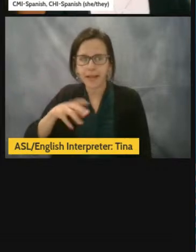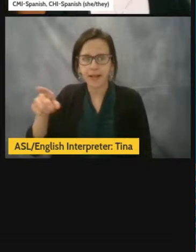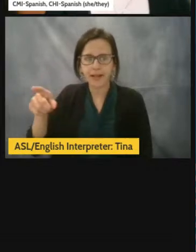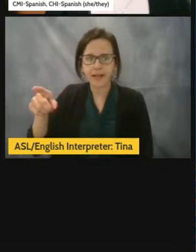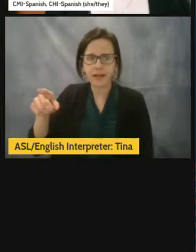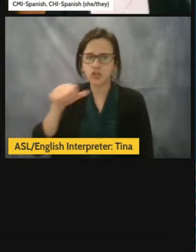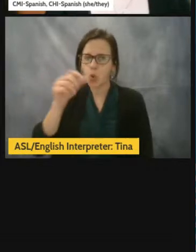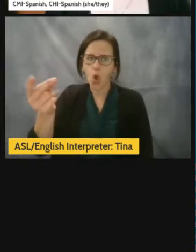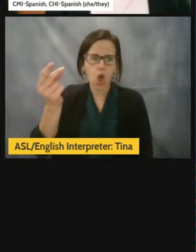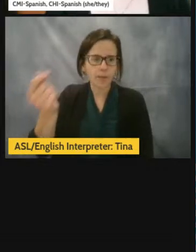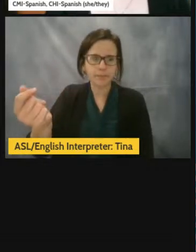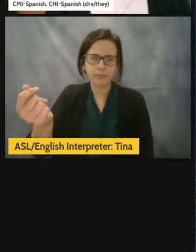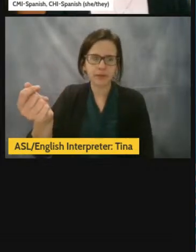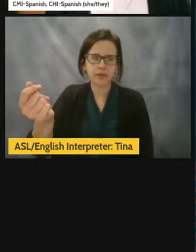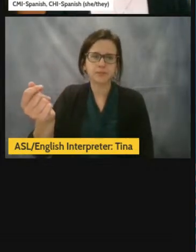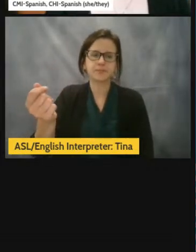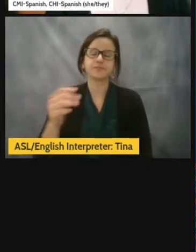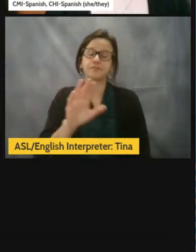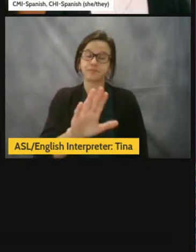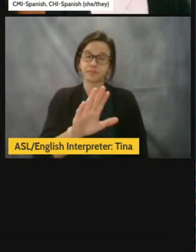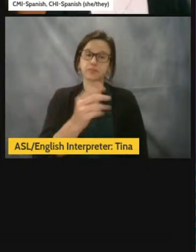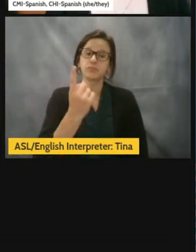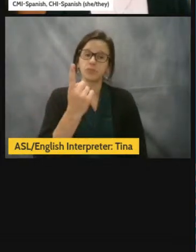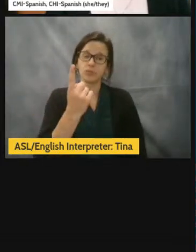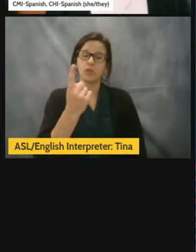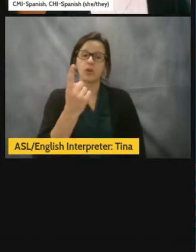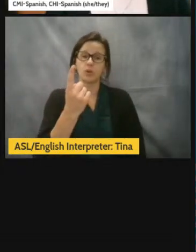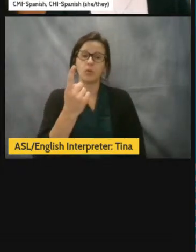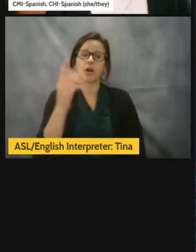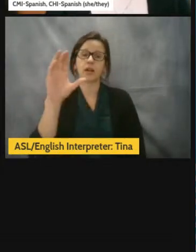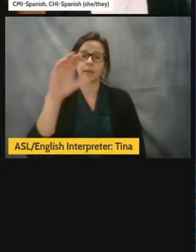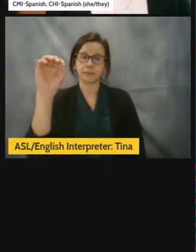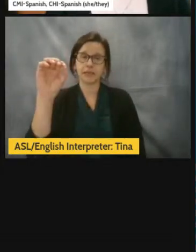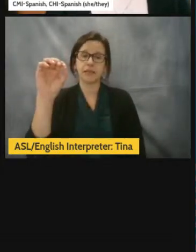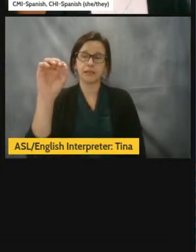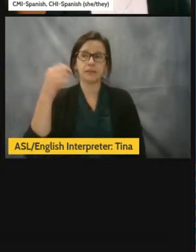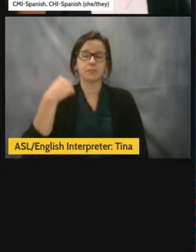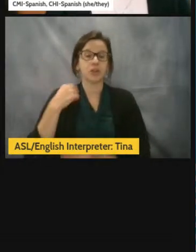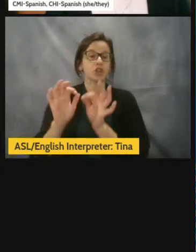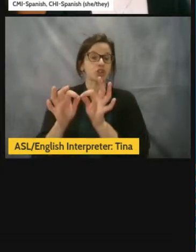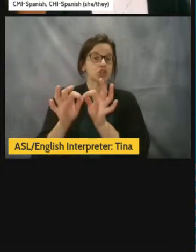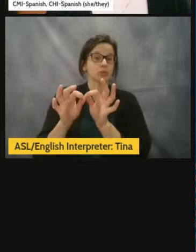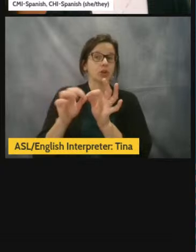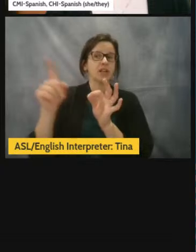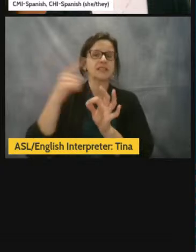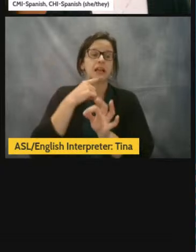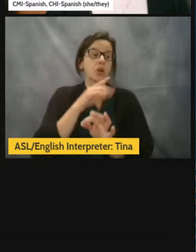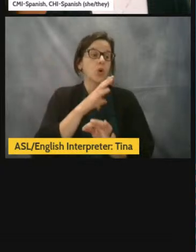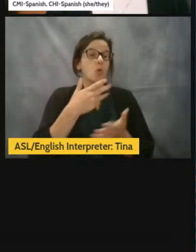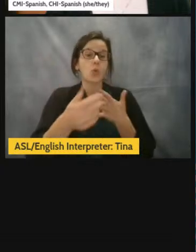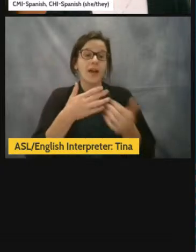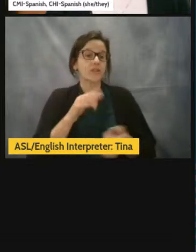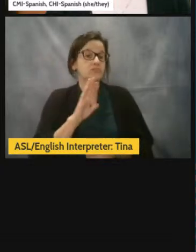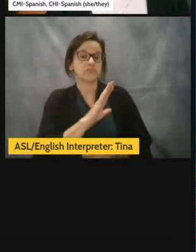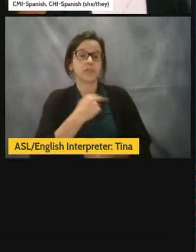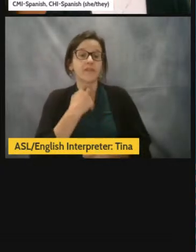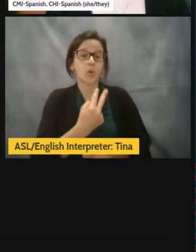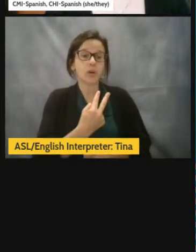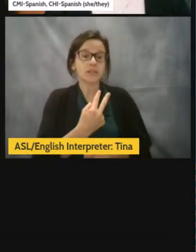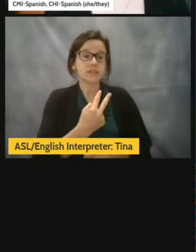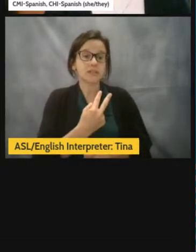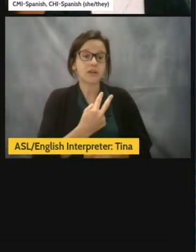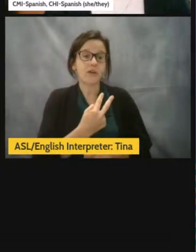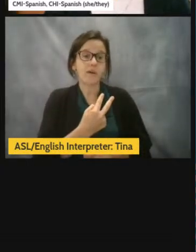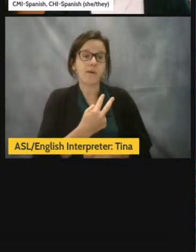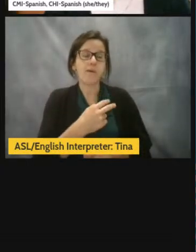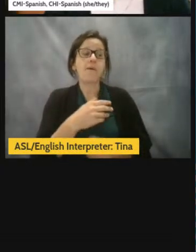Which I had a company that I was interpreting for that made me say sir or ma'am based on the sound of the person's voice, which even with people who are